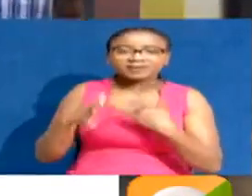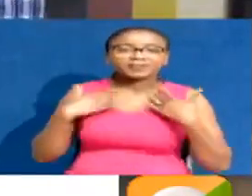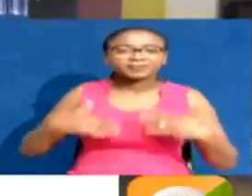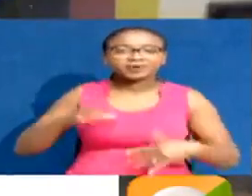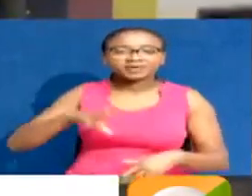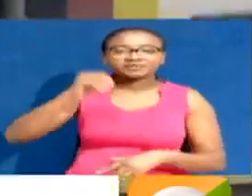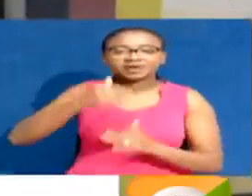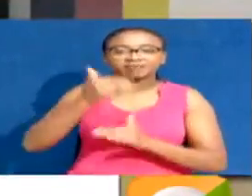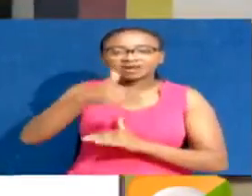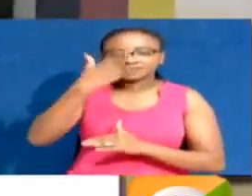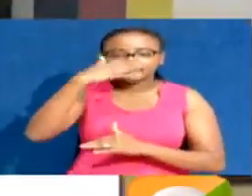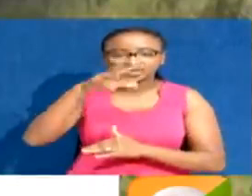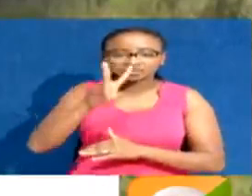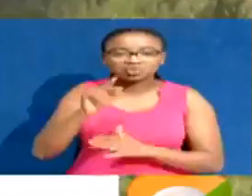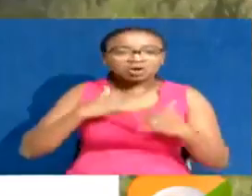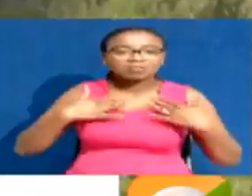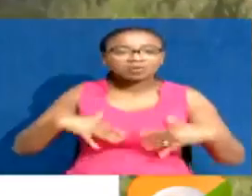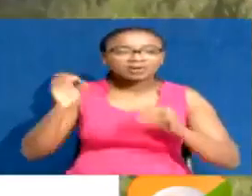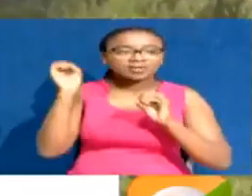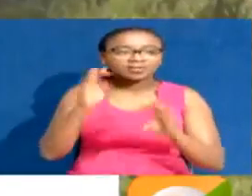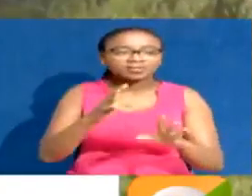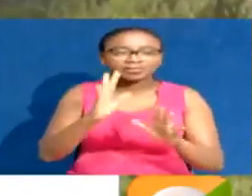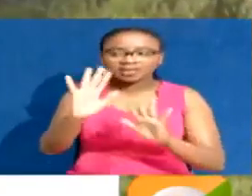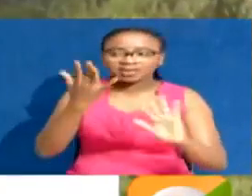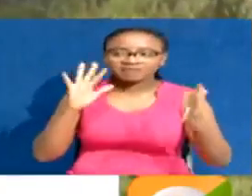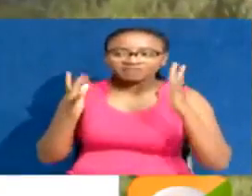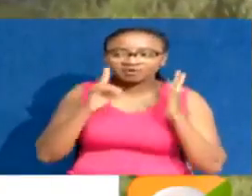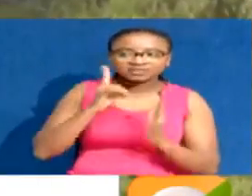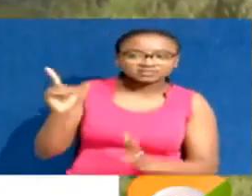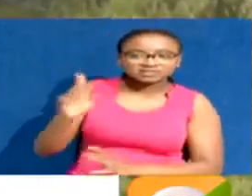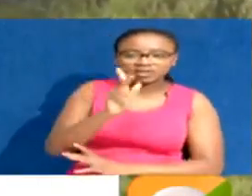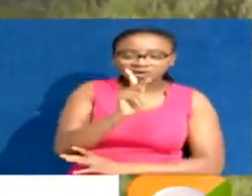her body dumped near Kodera Forest. Elphas Lagat, Citizen TV.